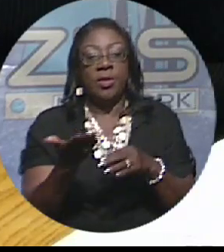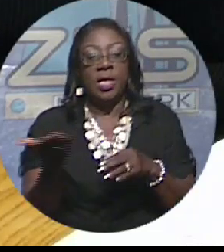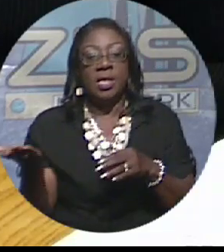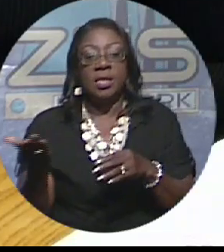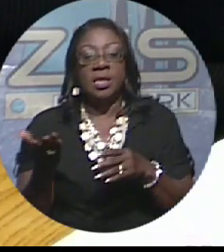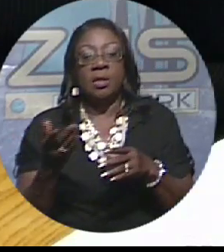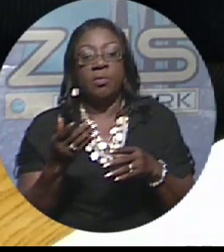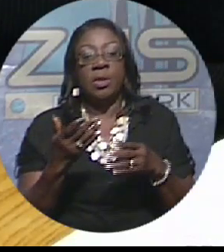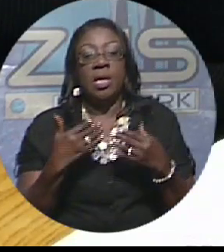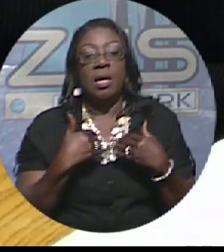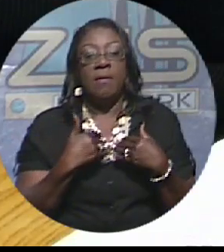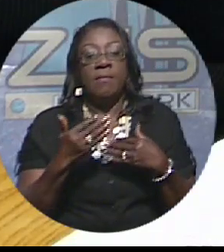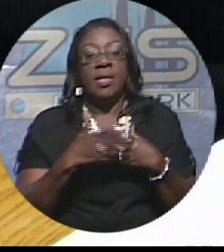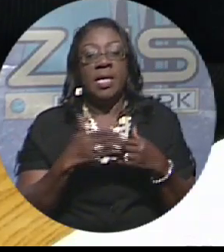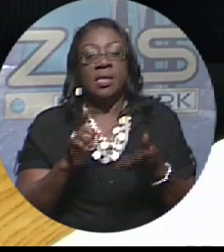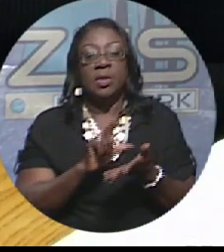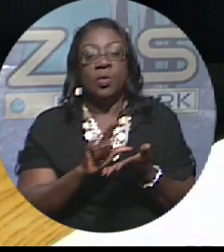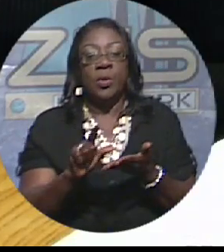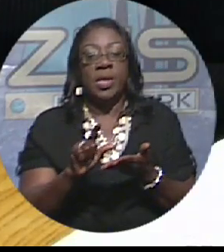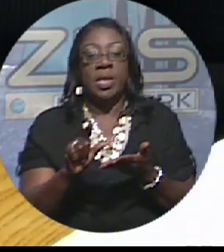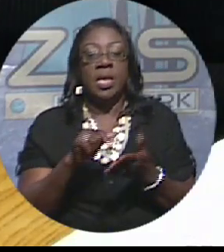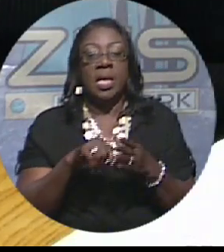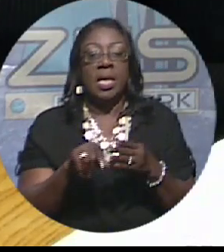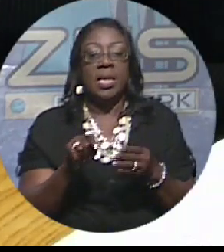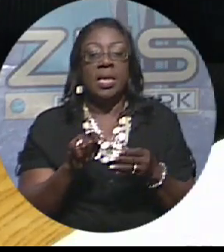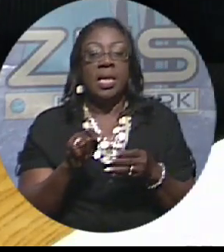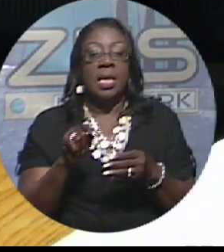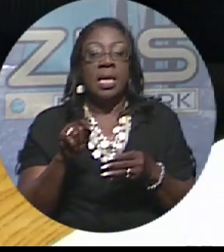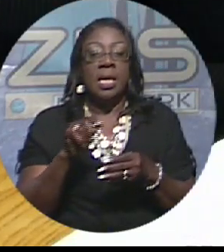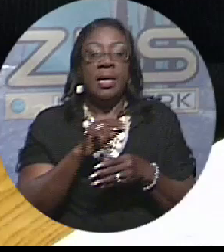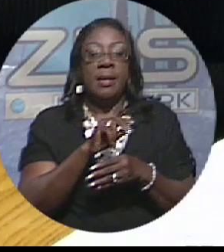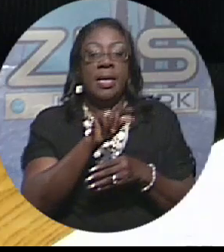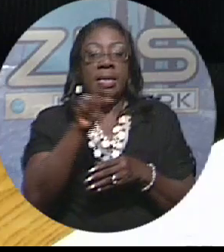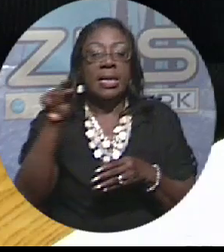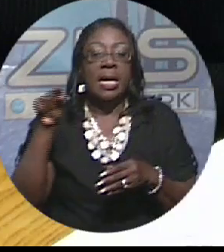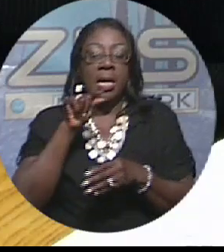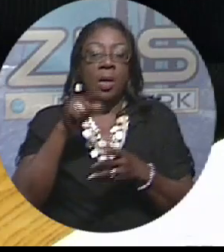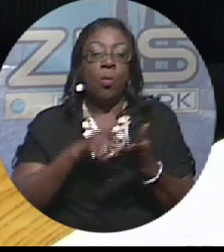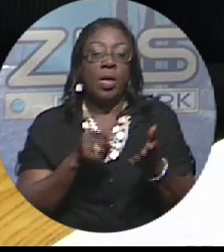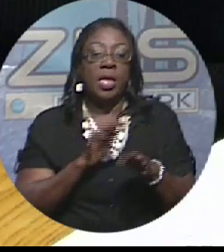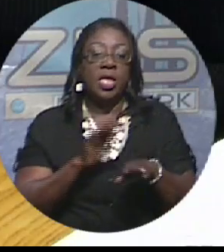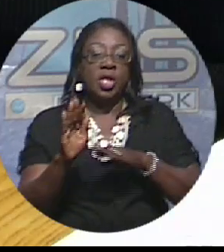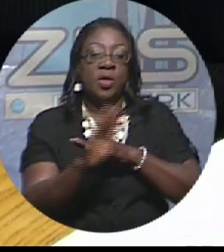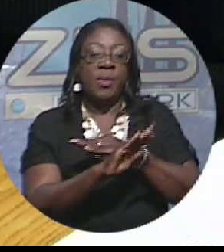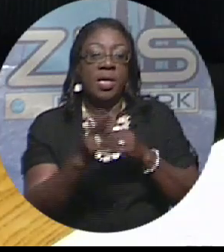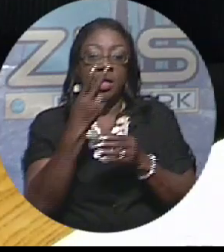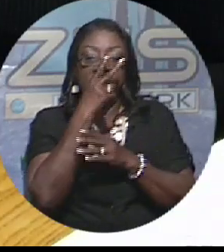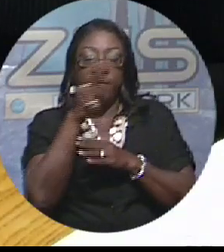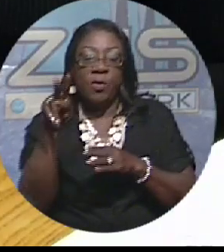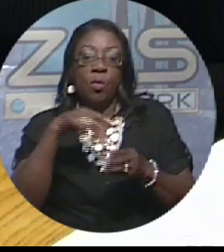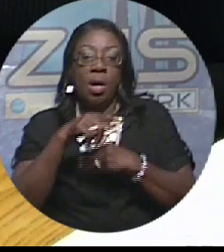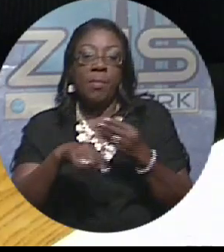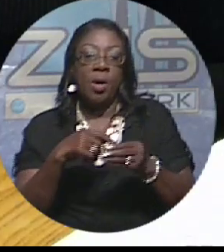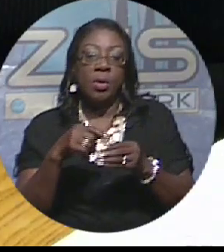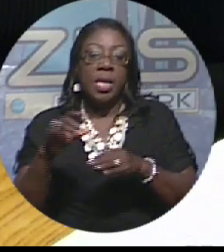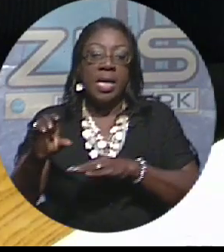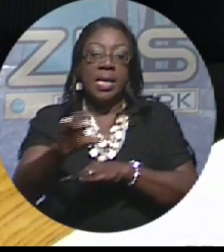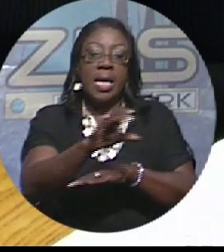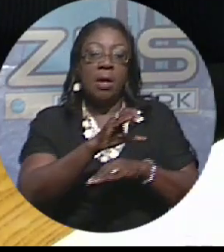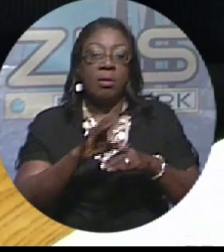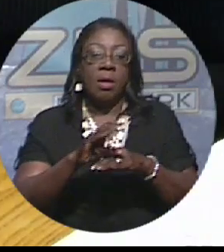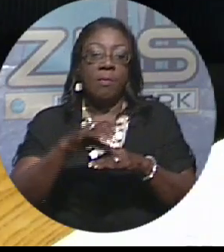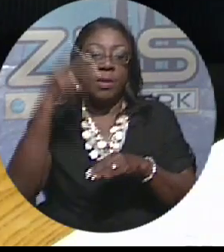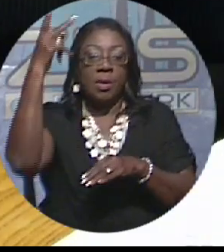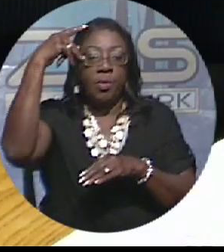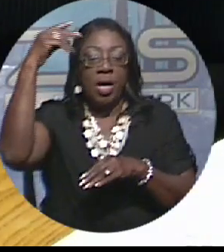at next week in Guyana is what is Jamaica's view about CARICOM, because the Prime Minister,